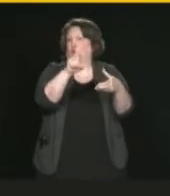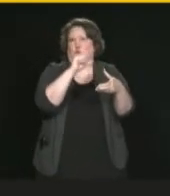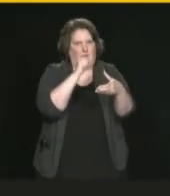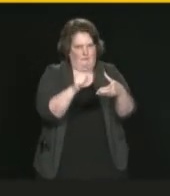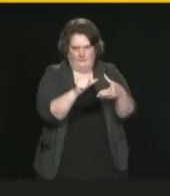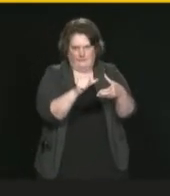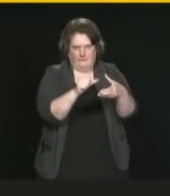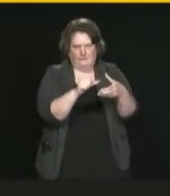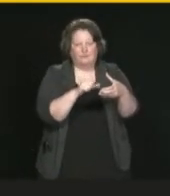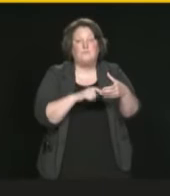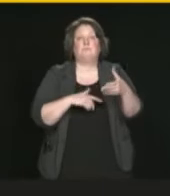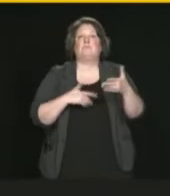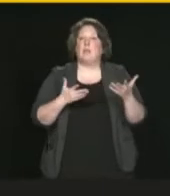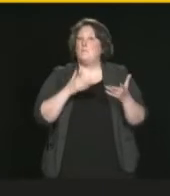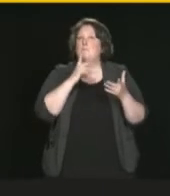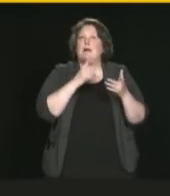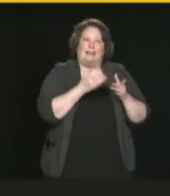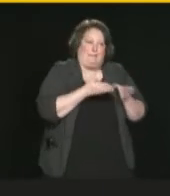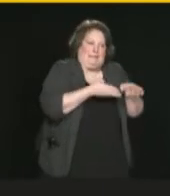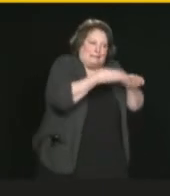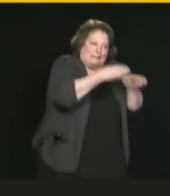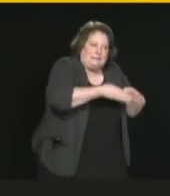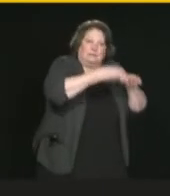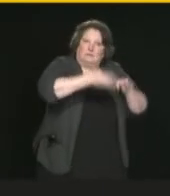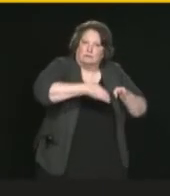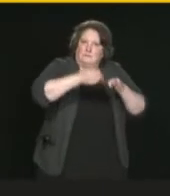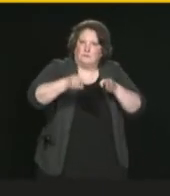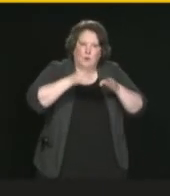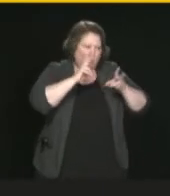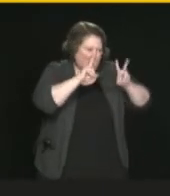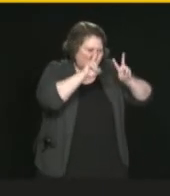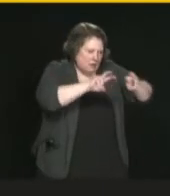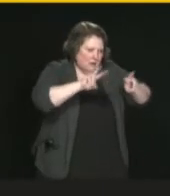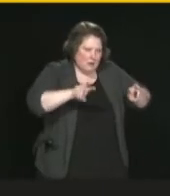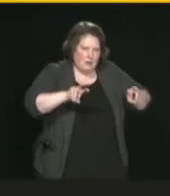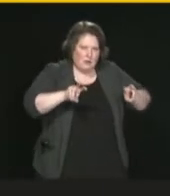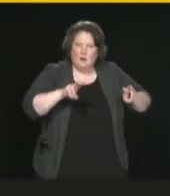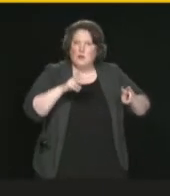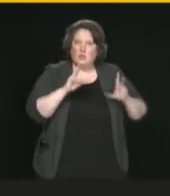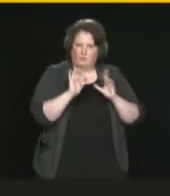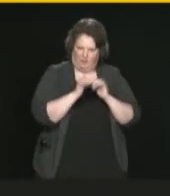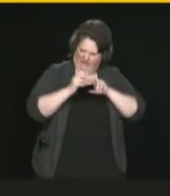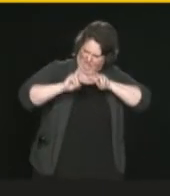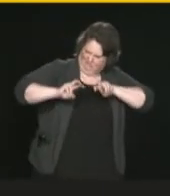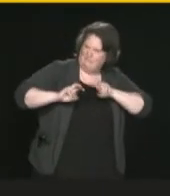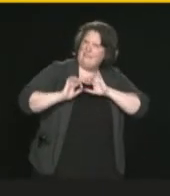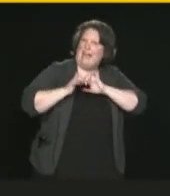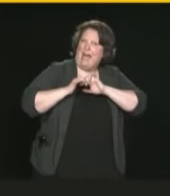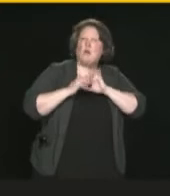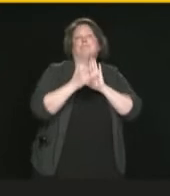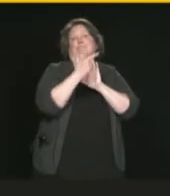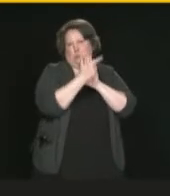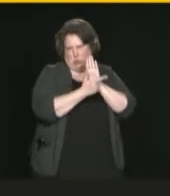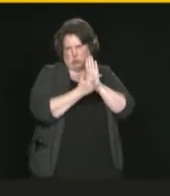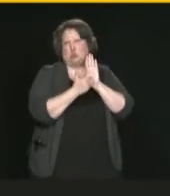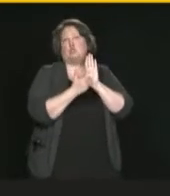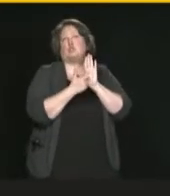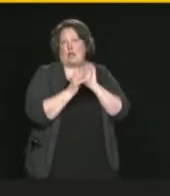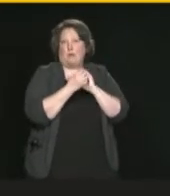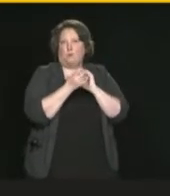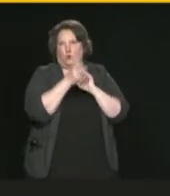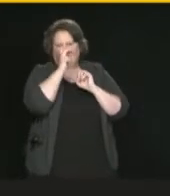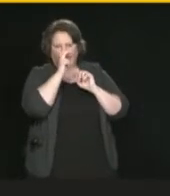things case by case, but we have to have a rigorous system to ensure that we are helping the right people. Follow up? Yes,